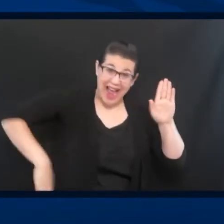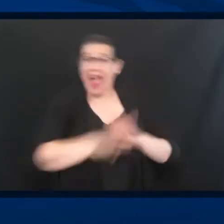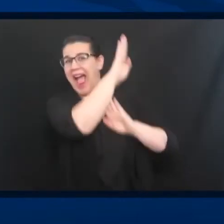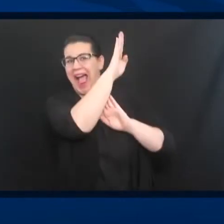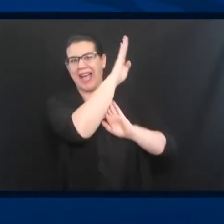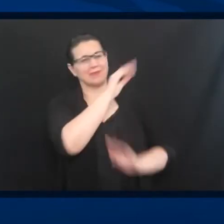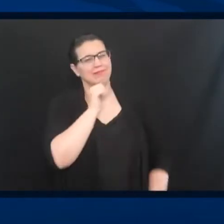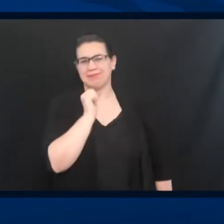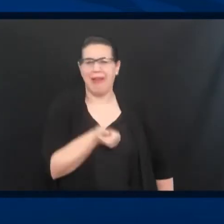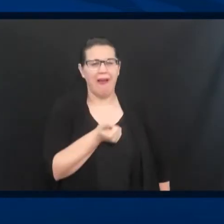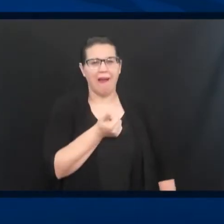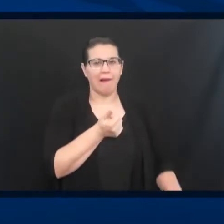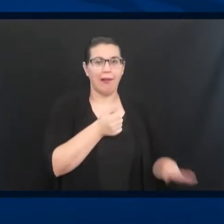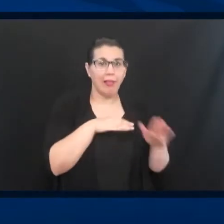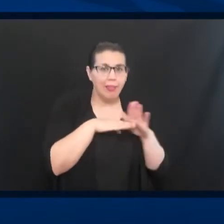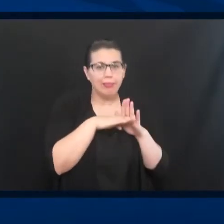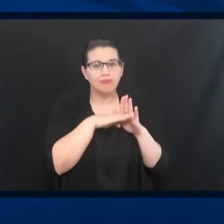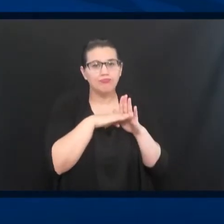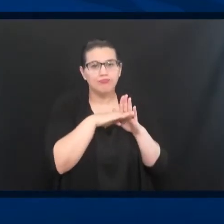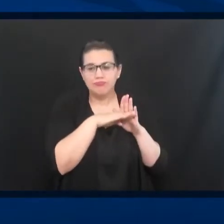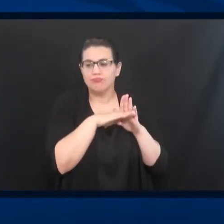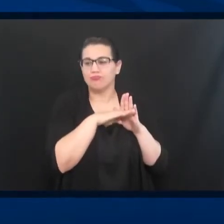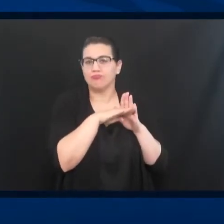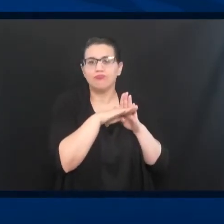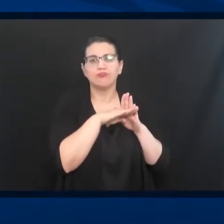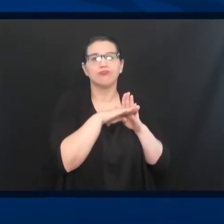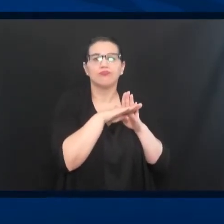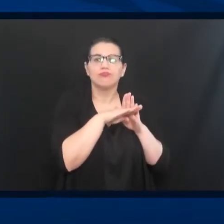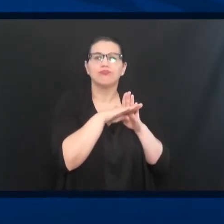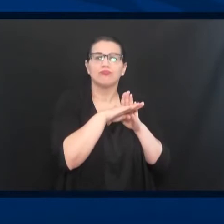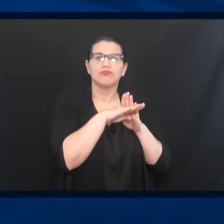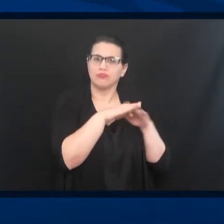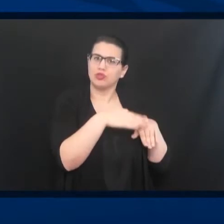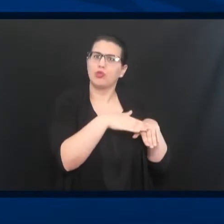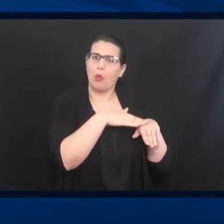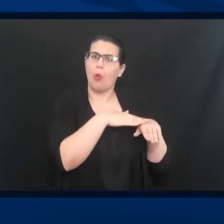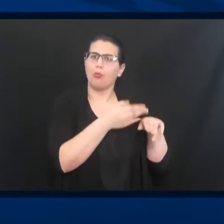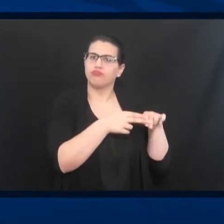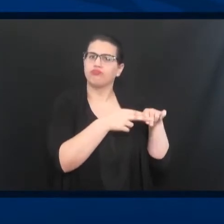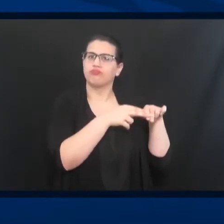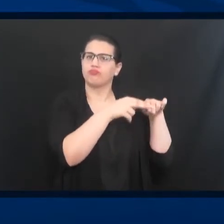very quickly or with big swaths.